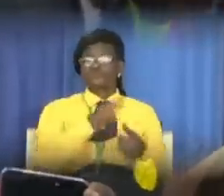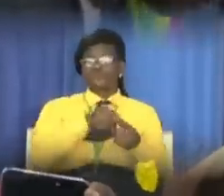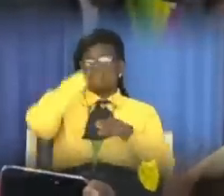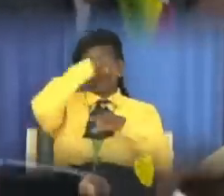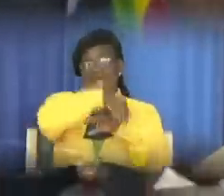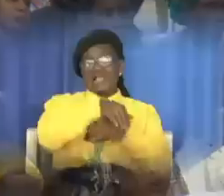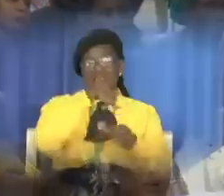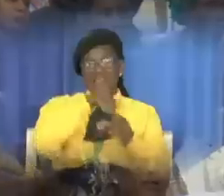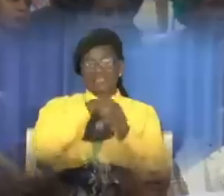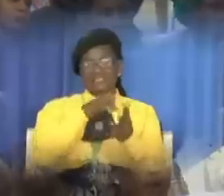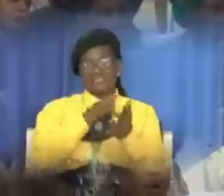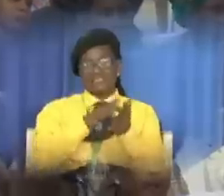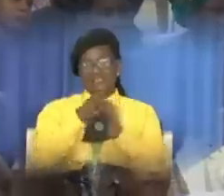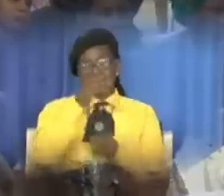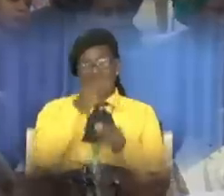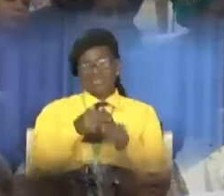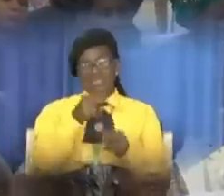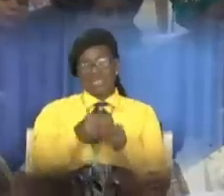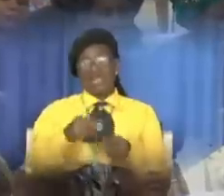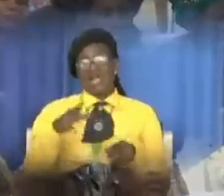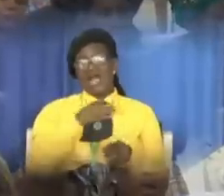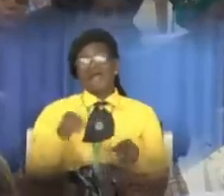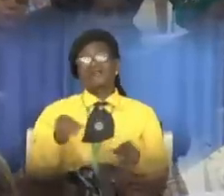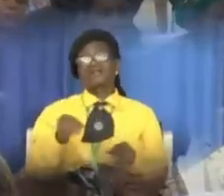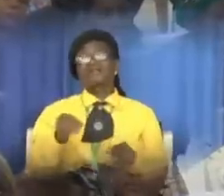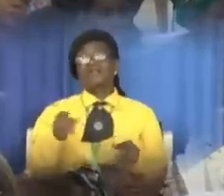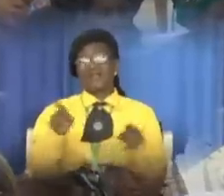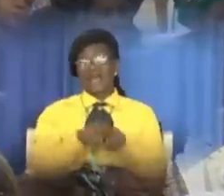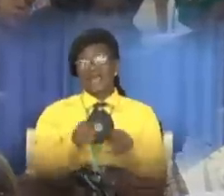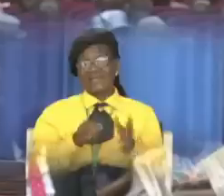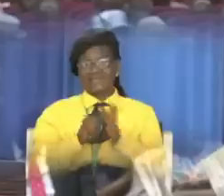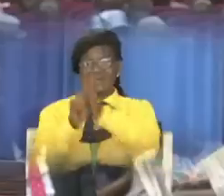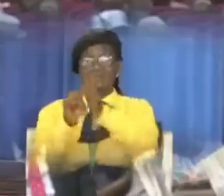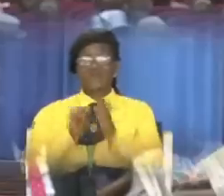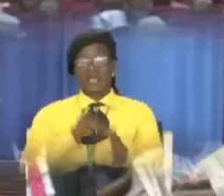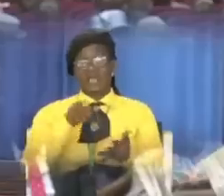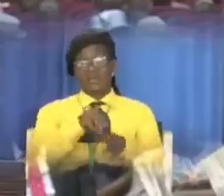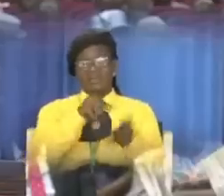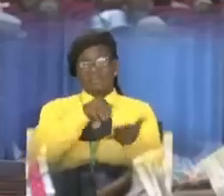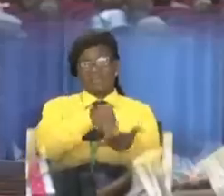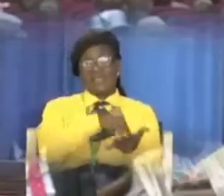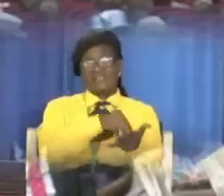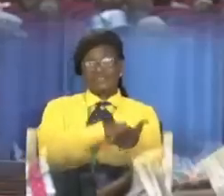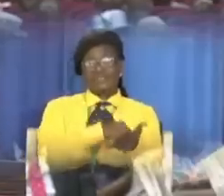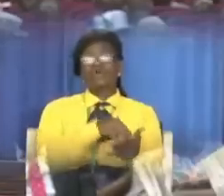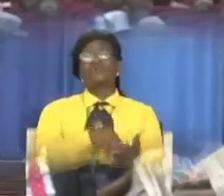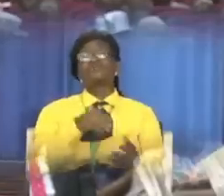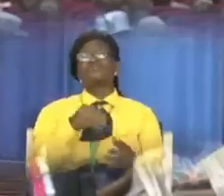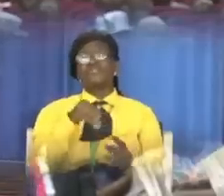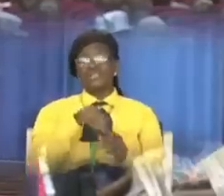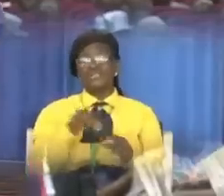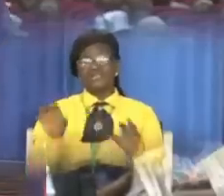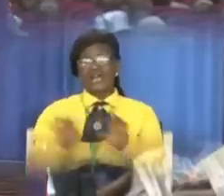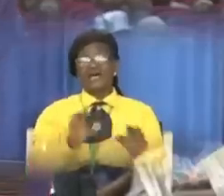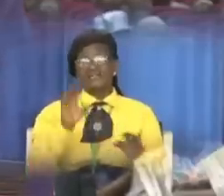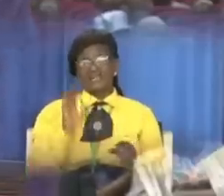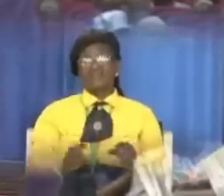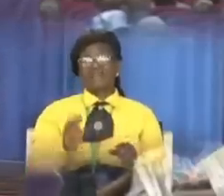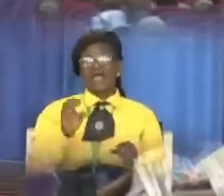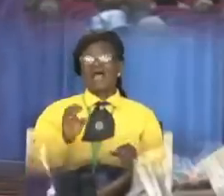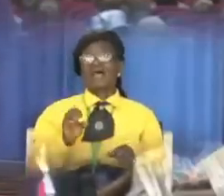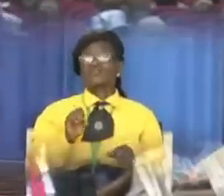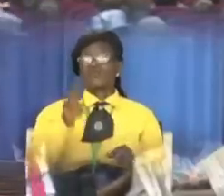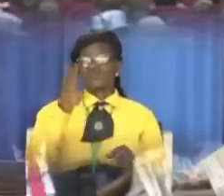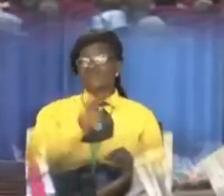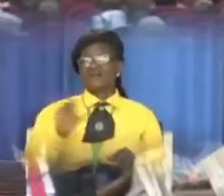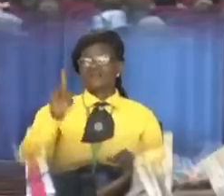And like the example I mentioned earlier on in Acts chapter 12, from verse 1 to 11, Acts 12 from verse 1